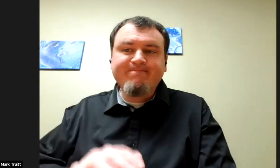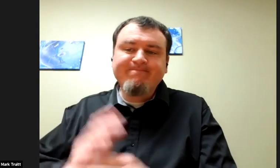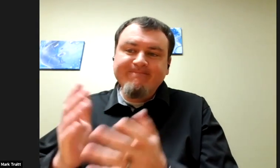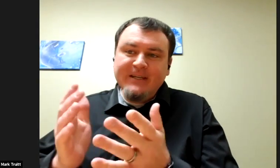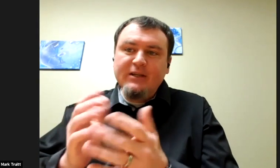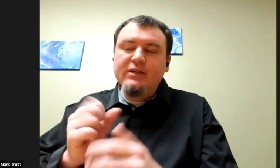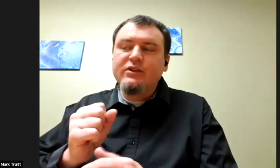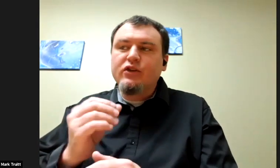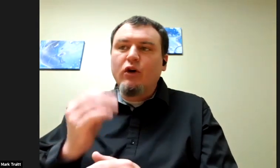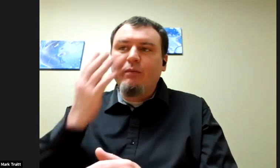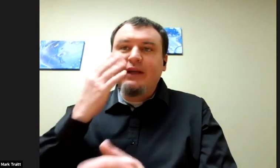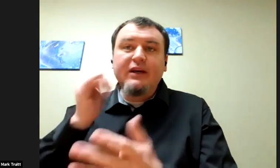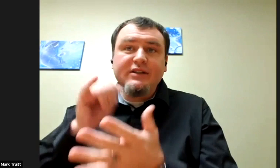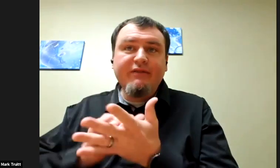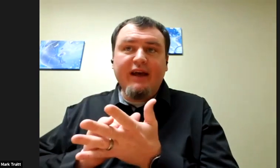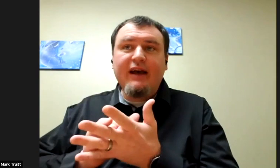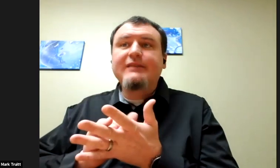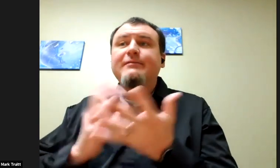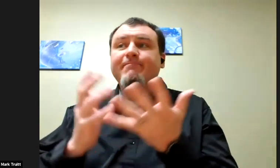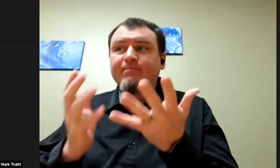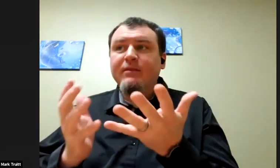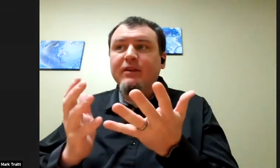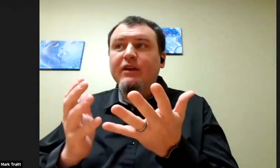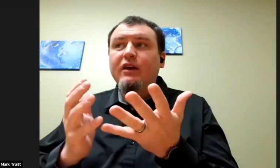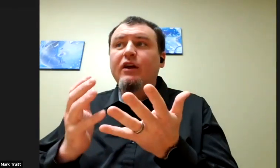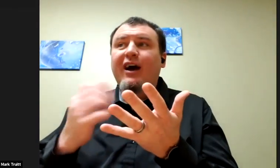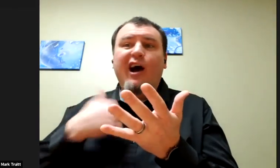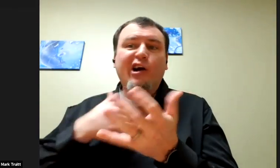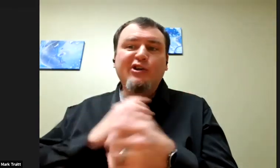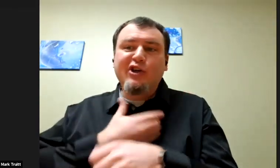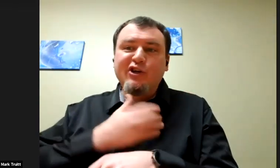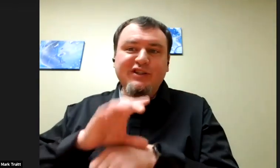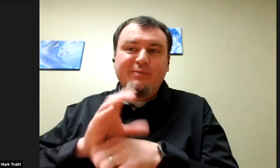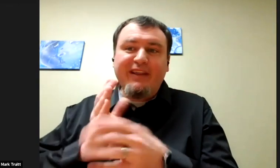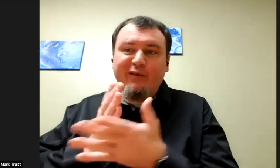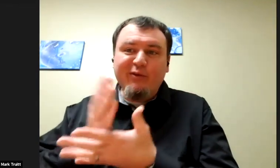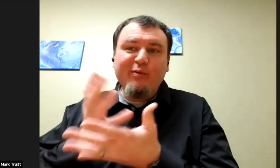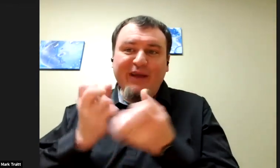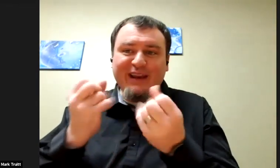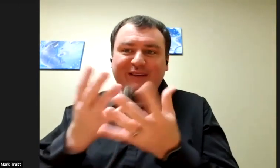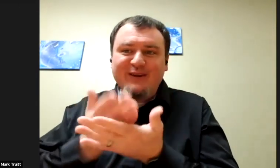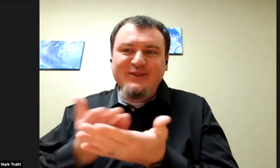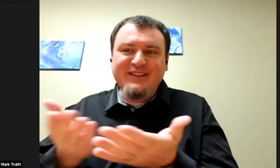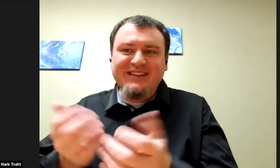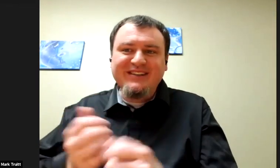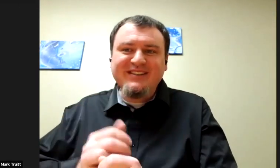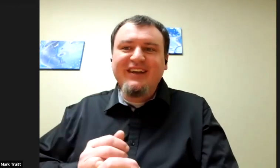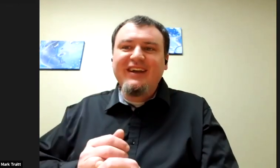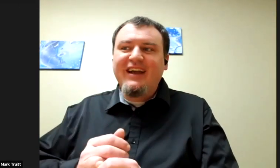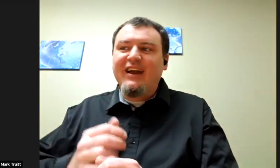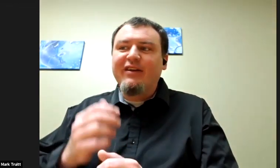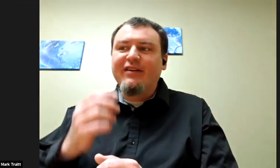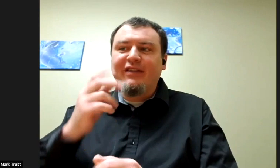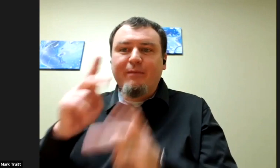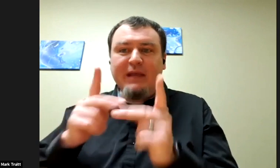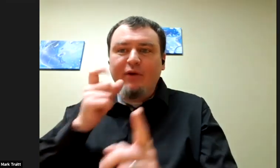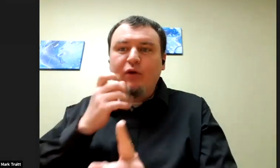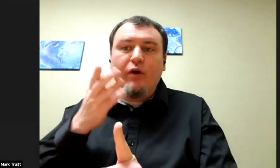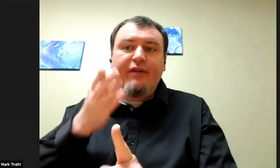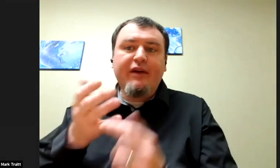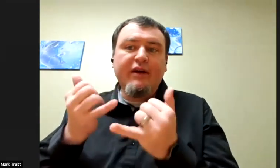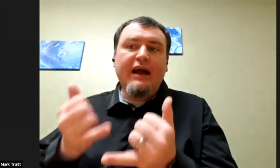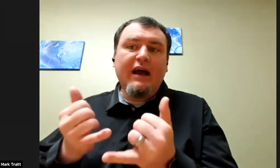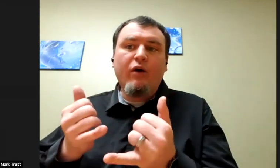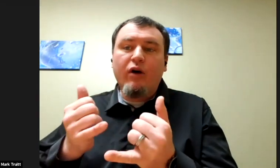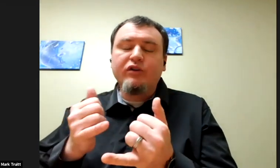ministry. So because of that, our church has been through many of those things. And the people